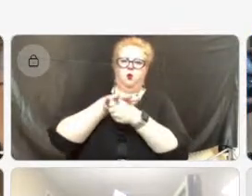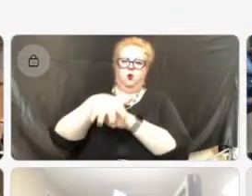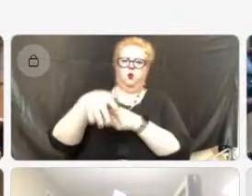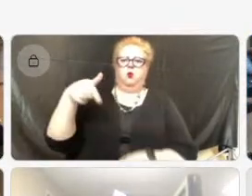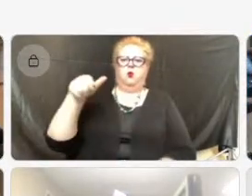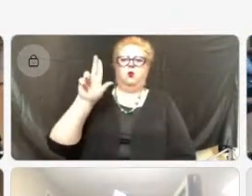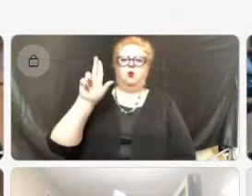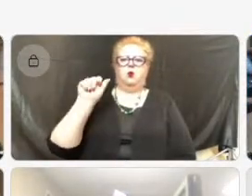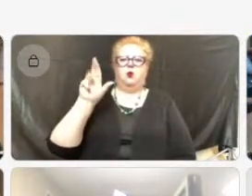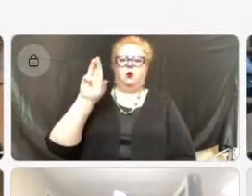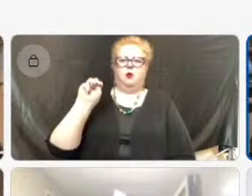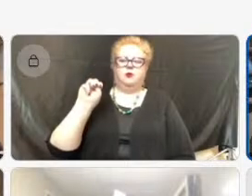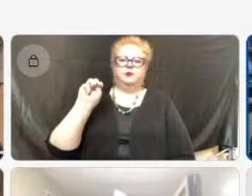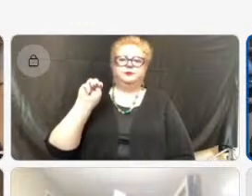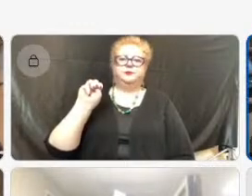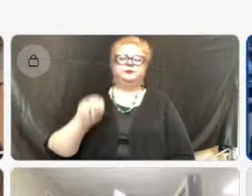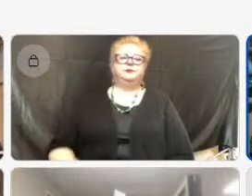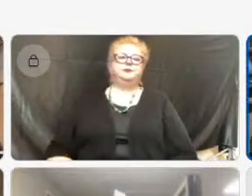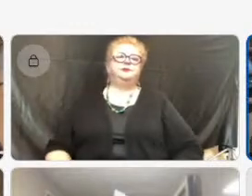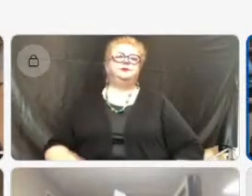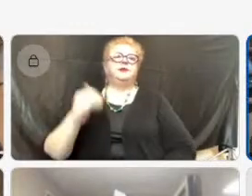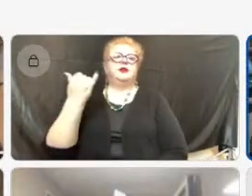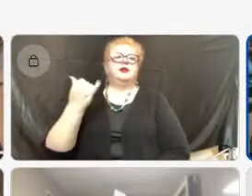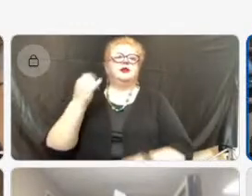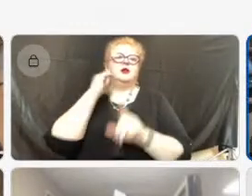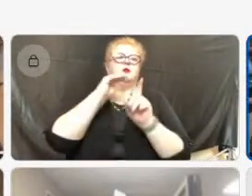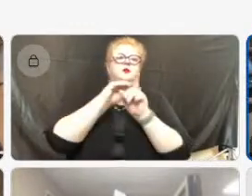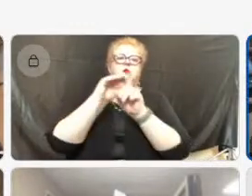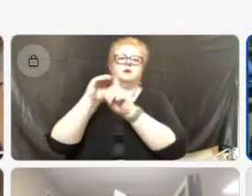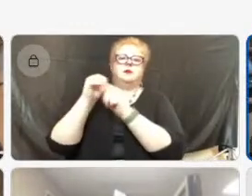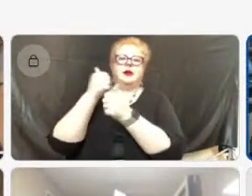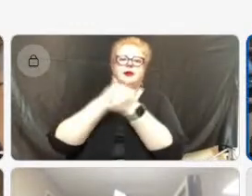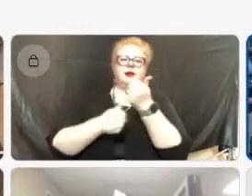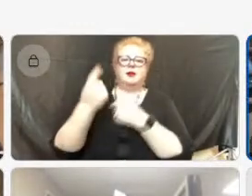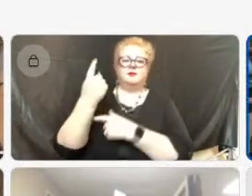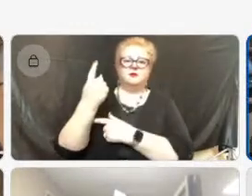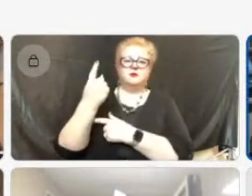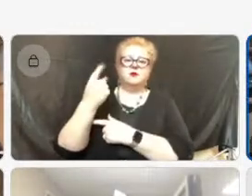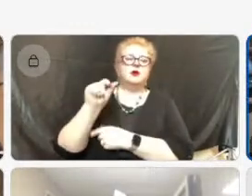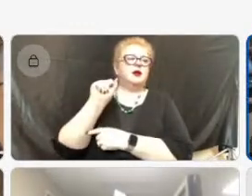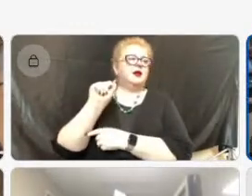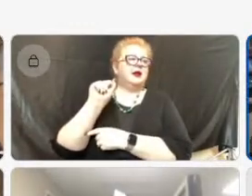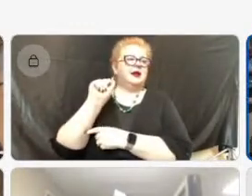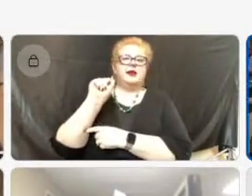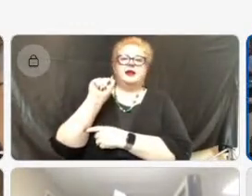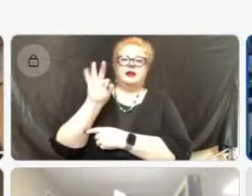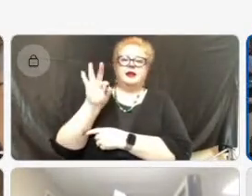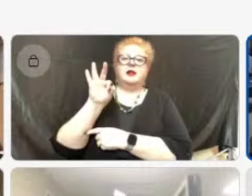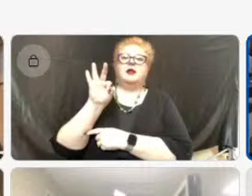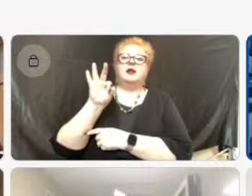Thank you. Commissioners, if I may remind everyone, when they can vote, please have your video on.